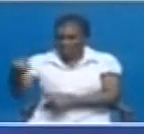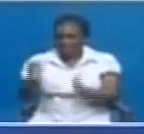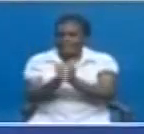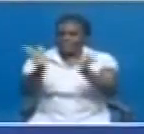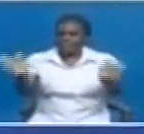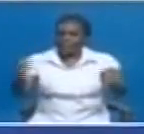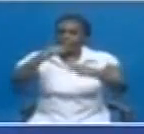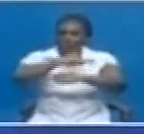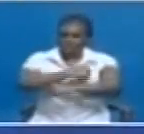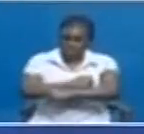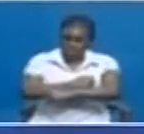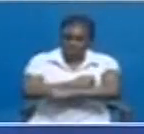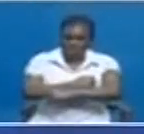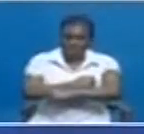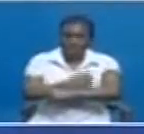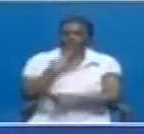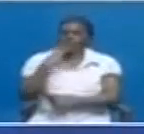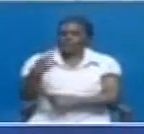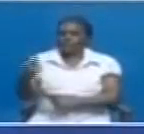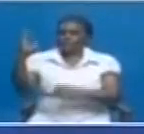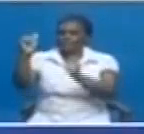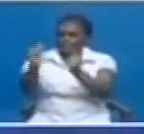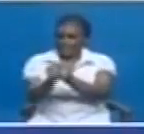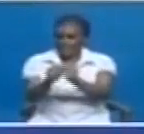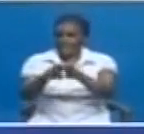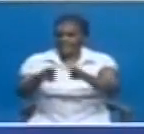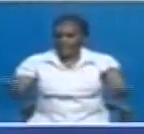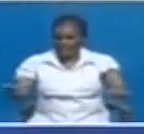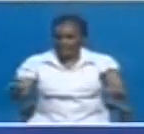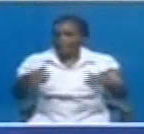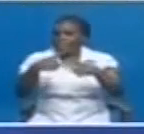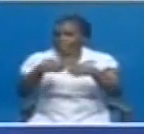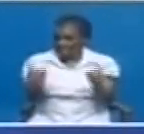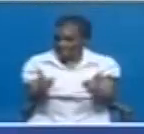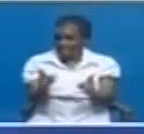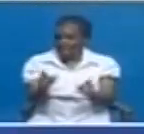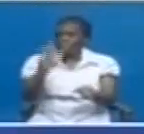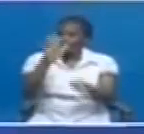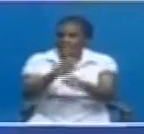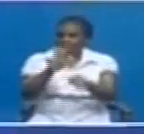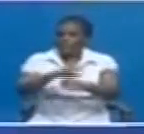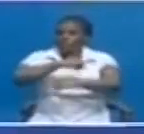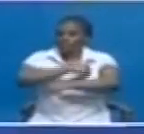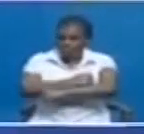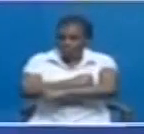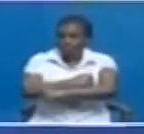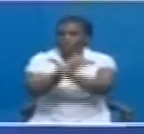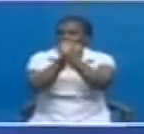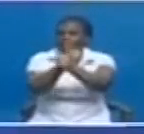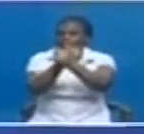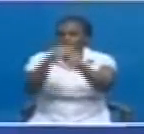schools across the country, which sit on about 210 acres of land. Sadly, though, a good chunk of it is still not fully